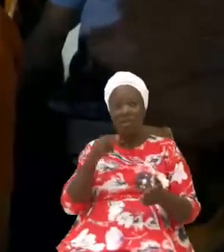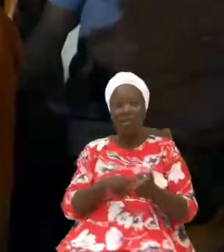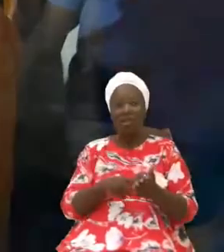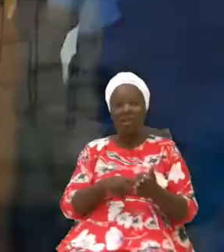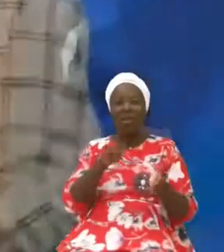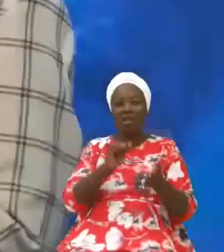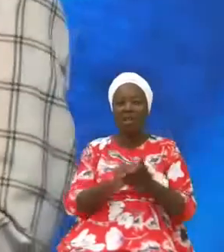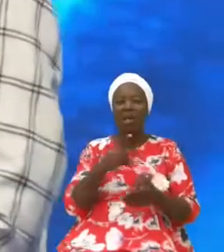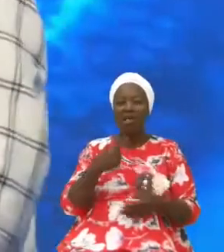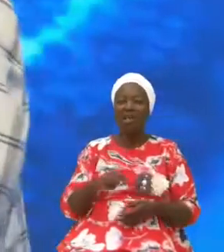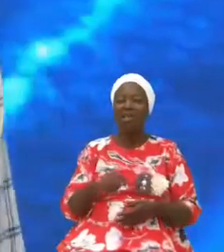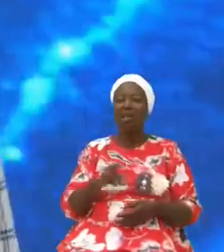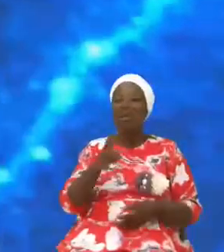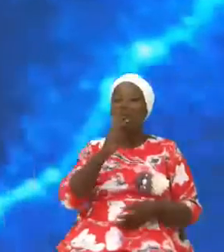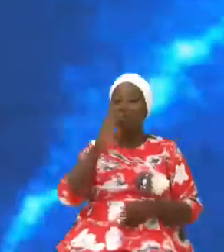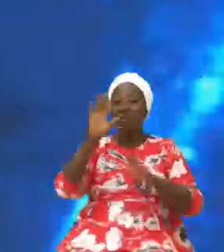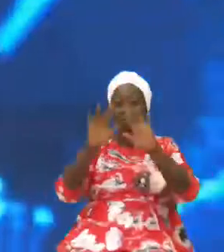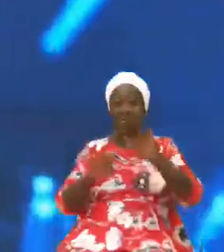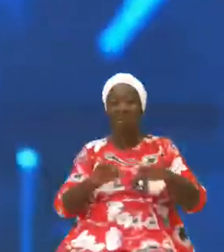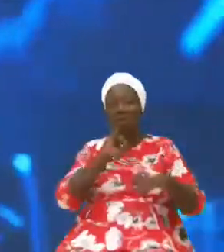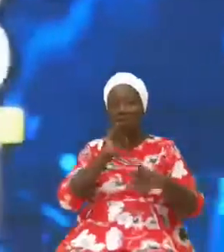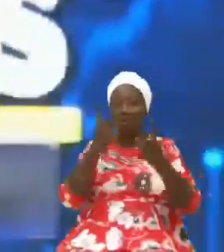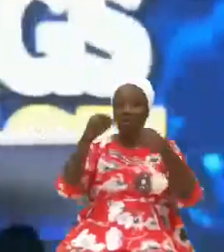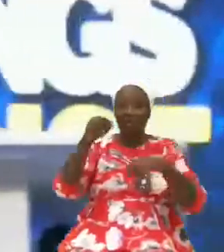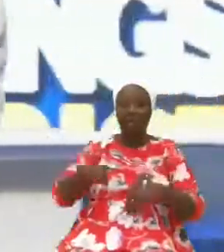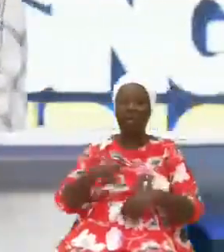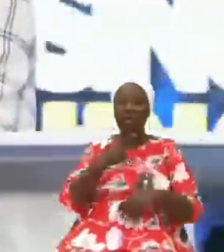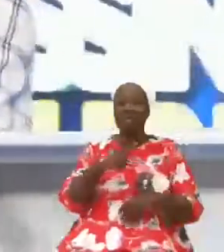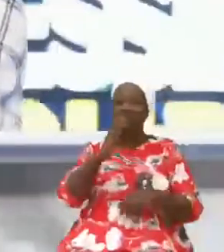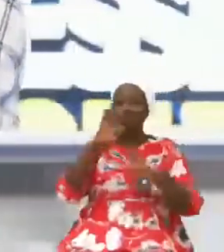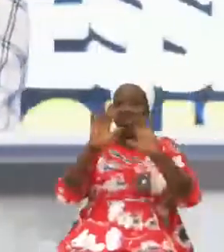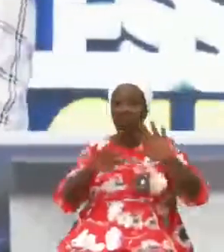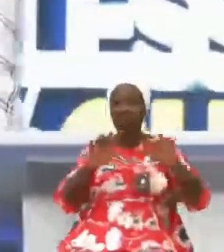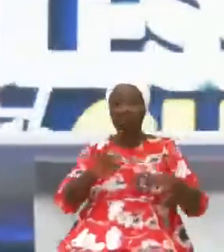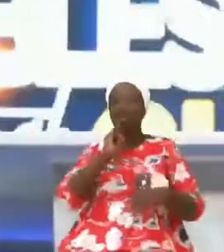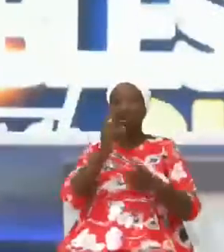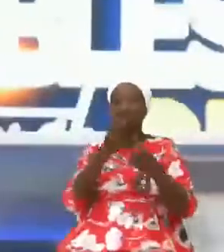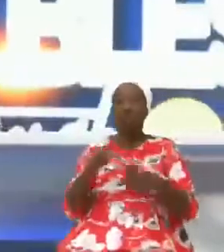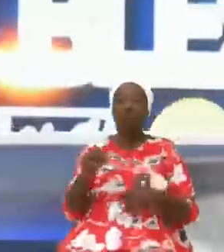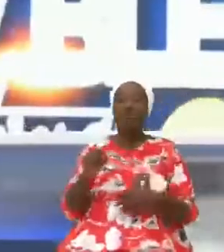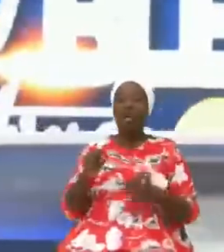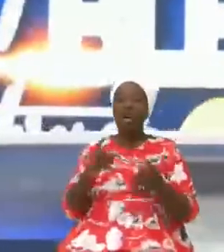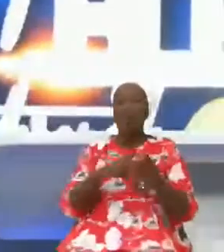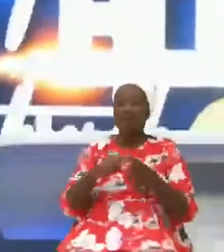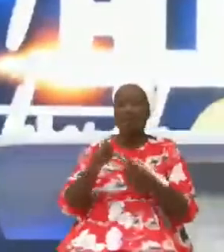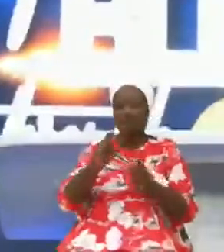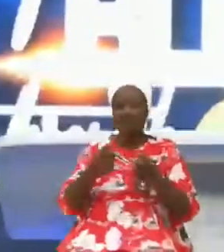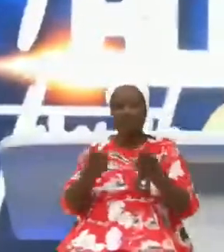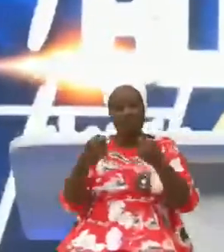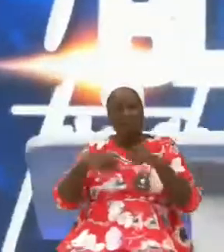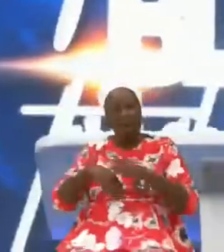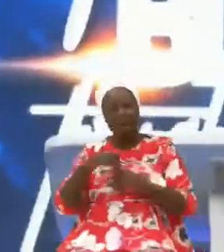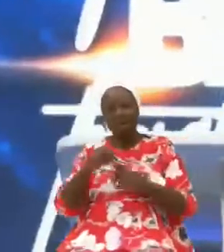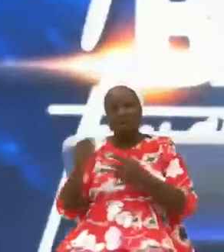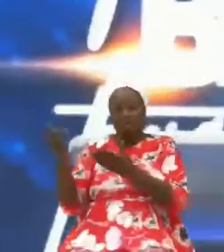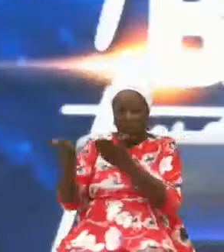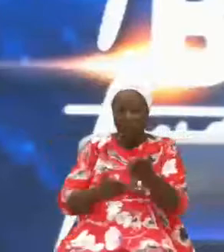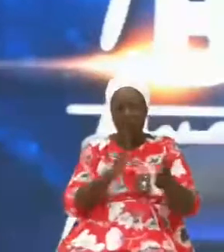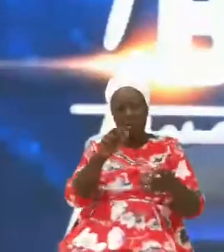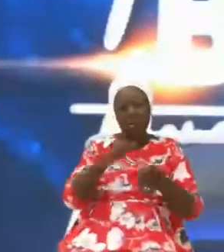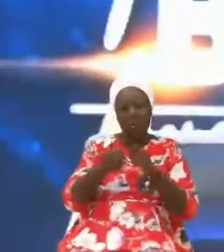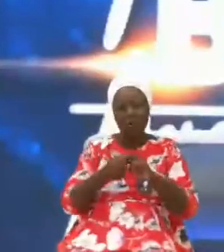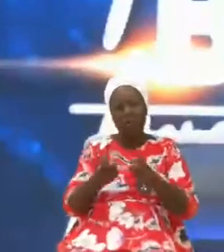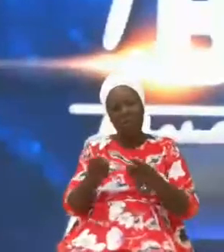saying? What I'm saying is this. The rain is falling. The showers are coming. You must come